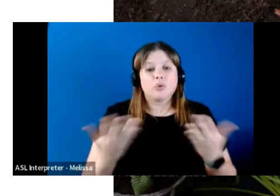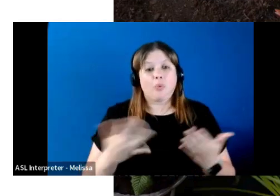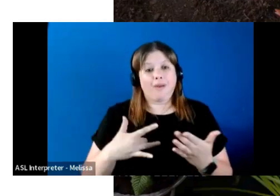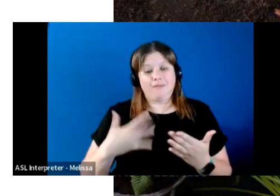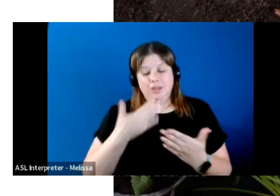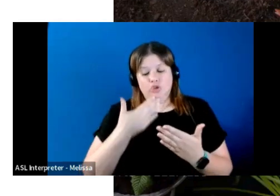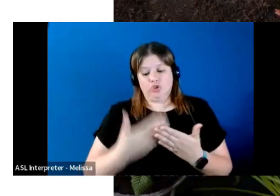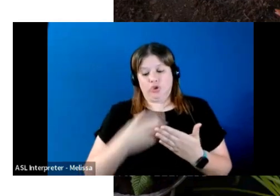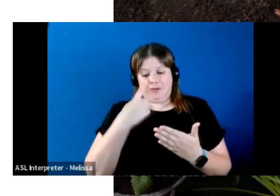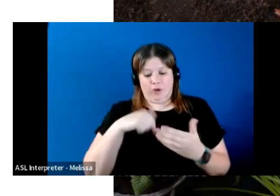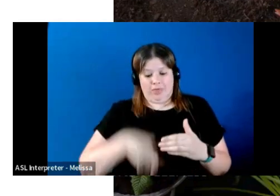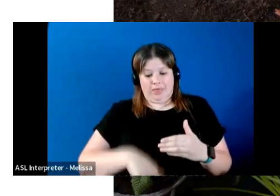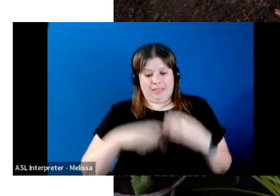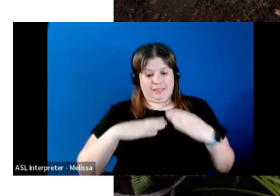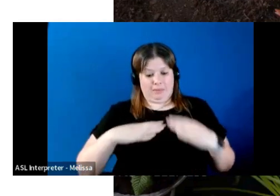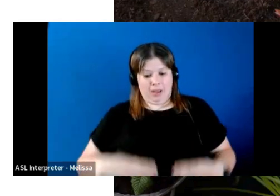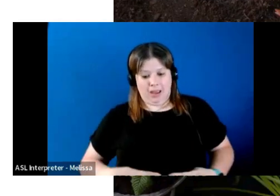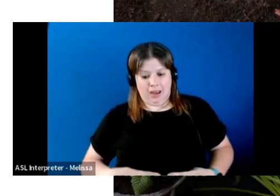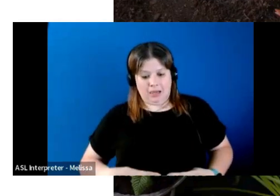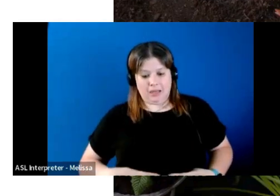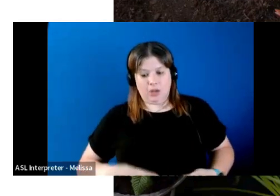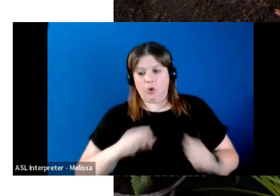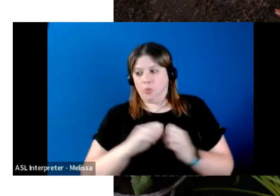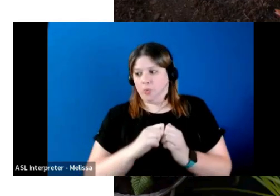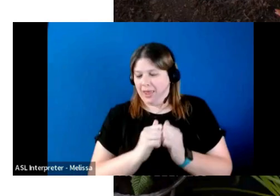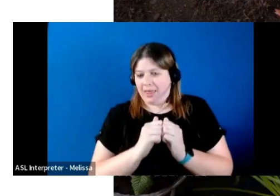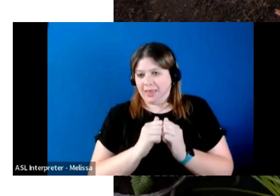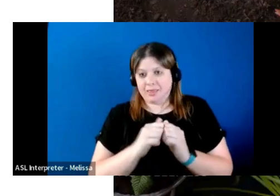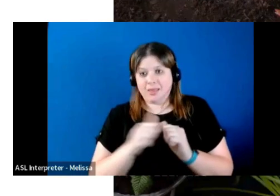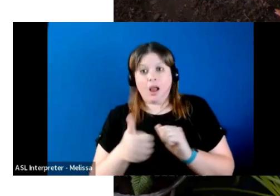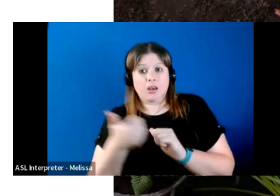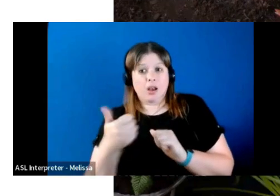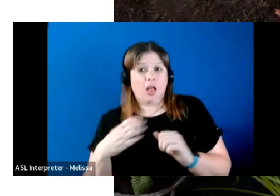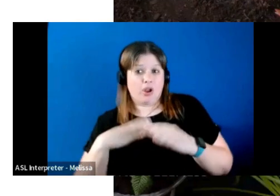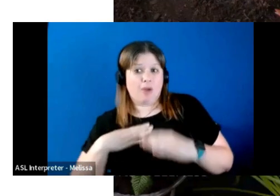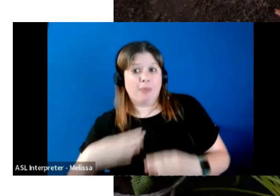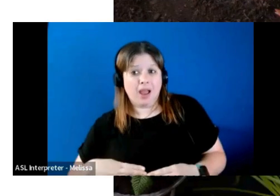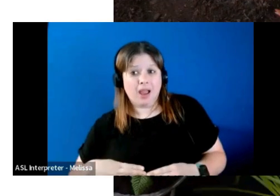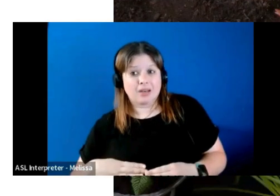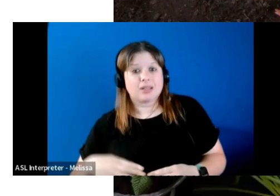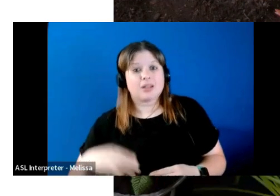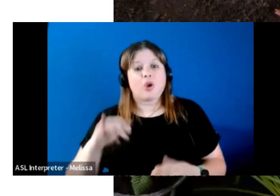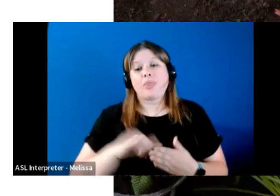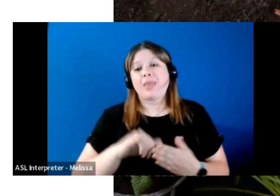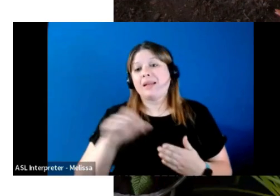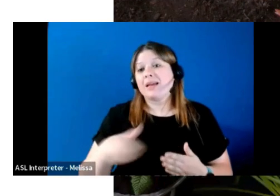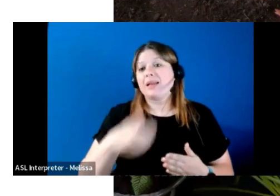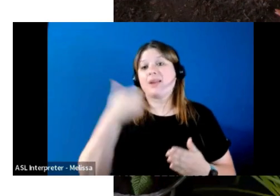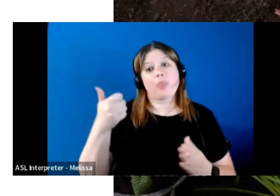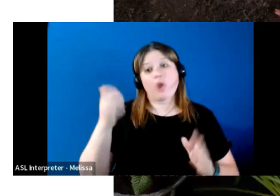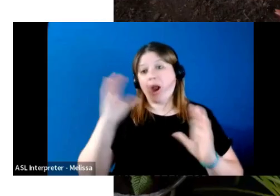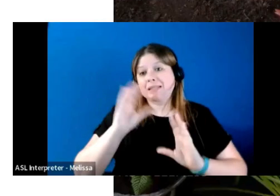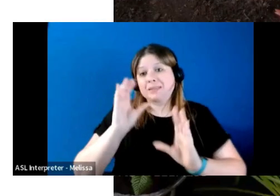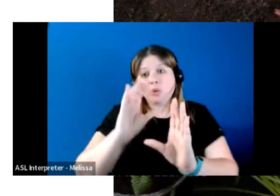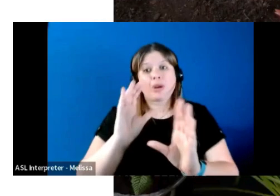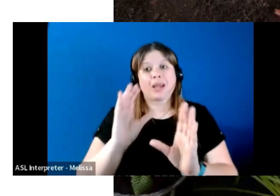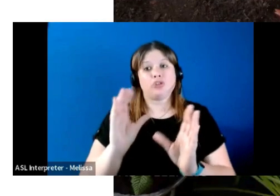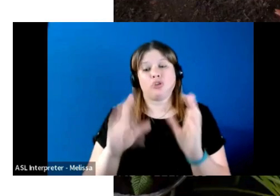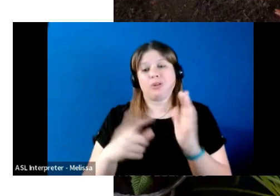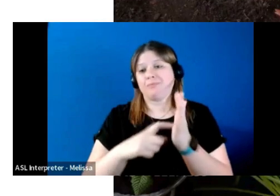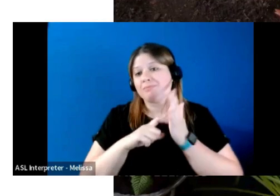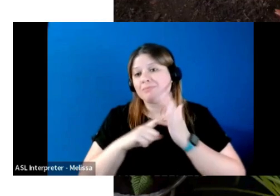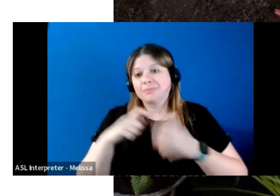body with another body. And that's another exploration that needs its own time